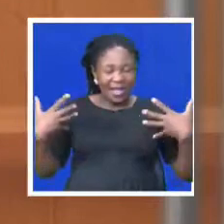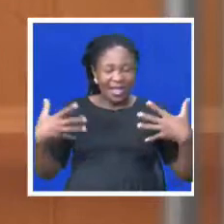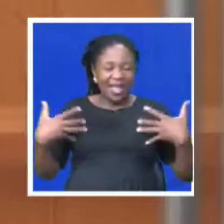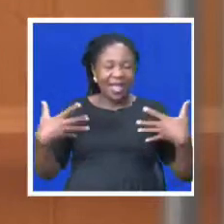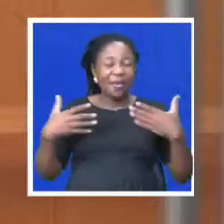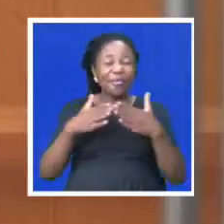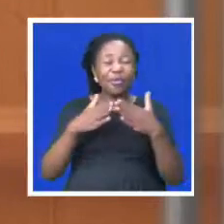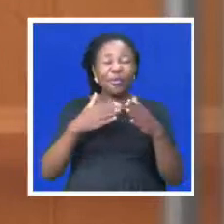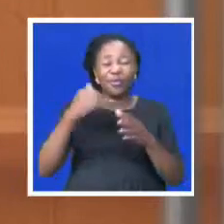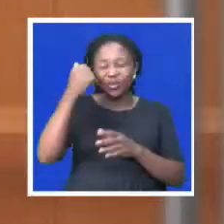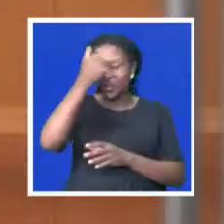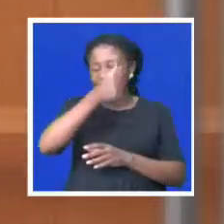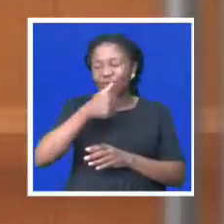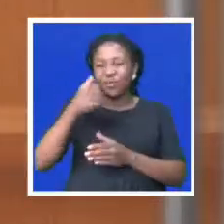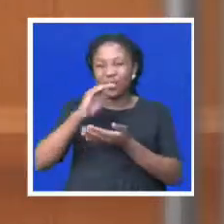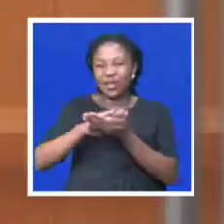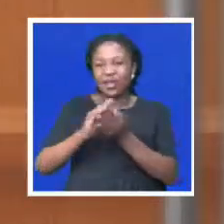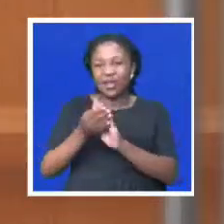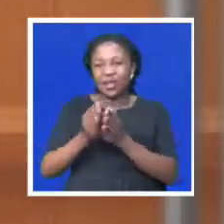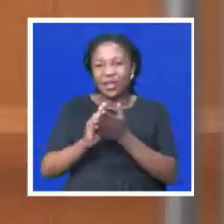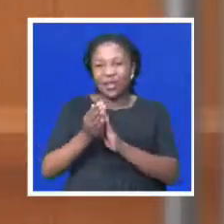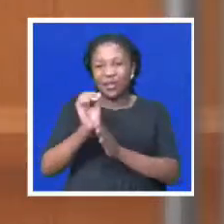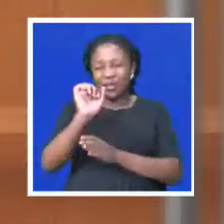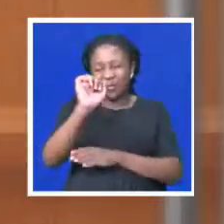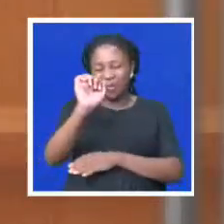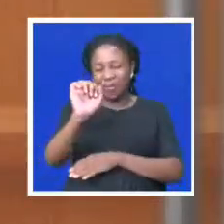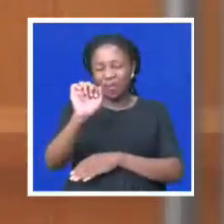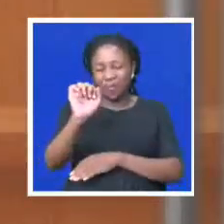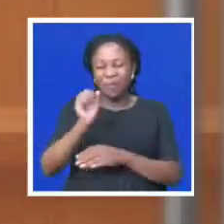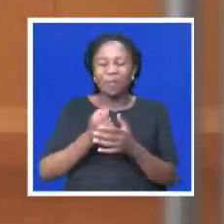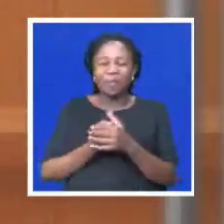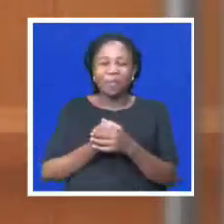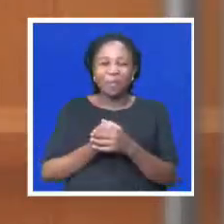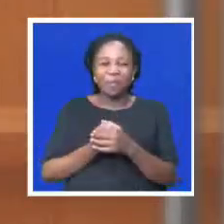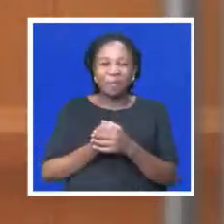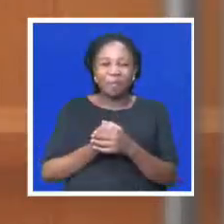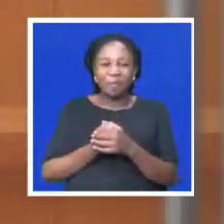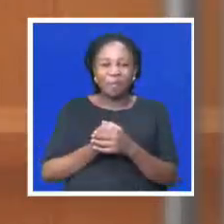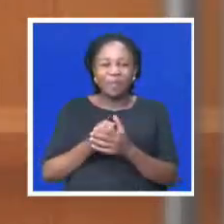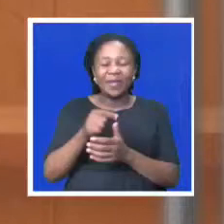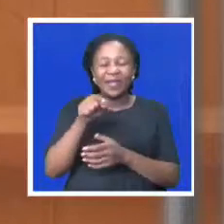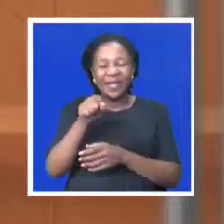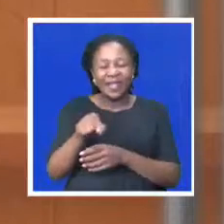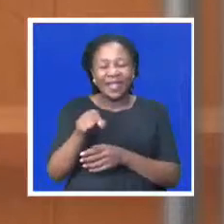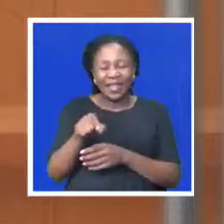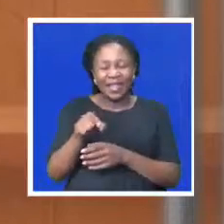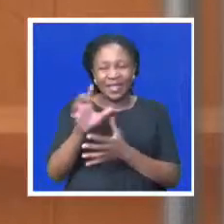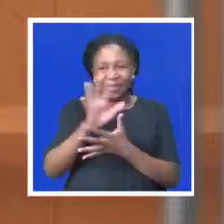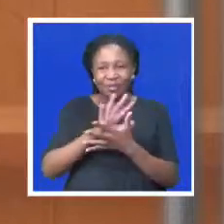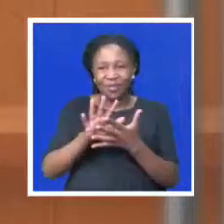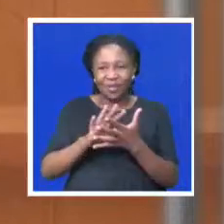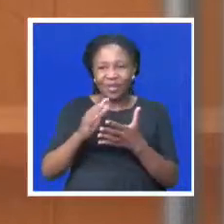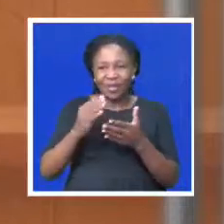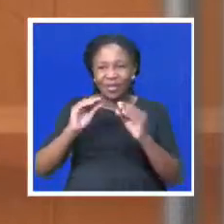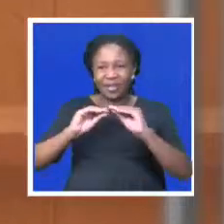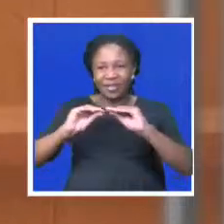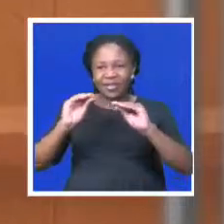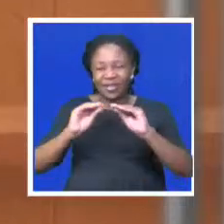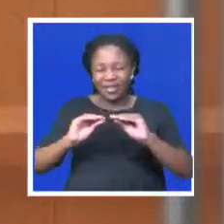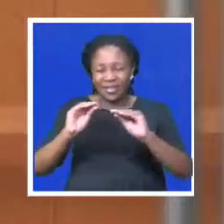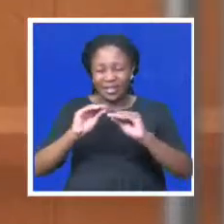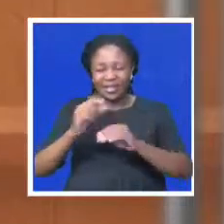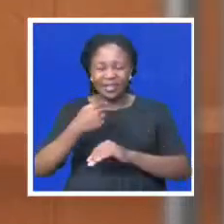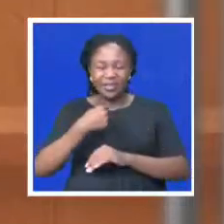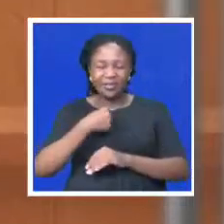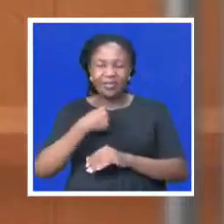and wonderfully made. That is the moral lesson we get, dear learner, after reading this text. So, dear